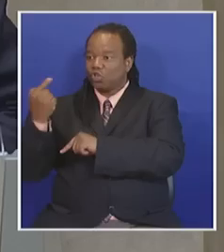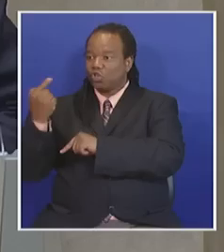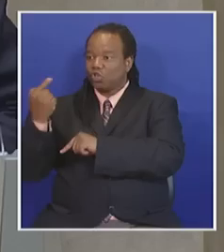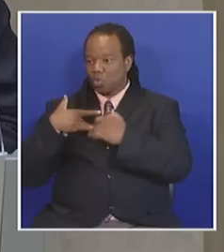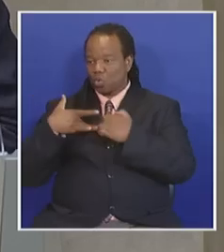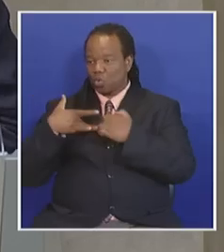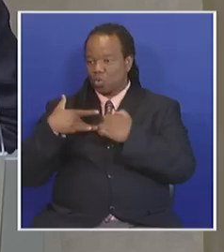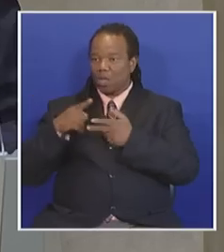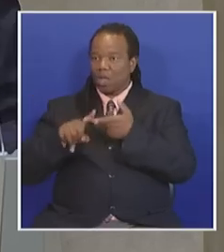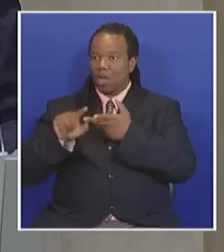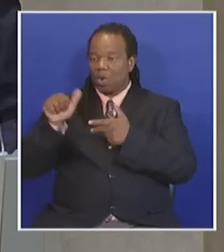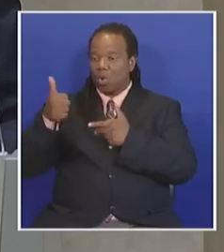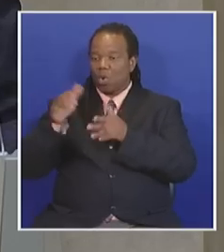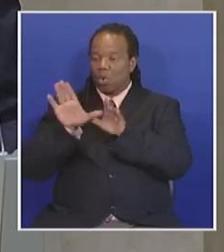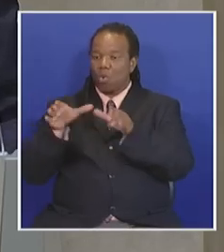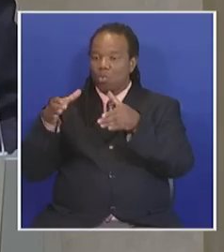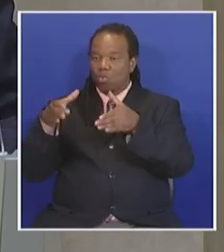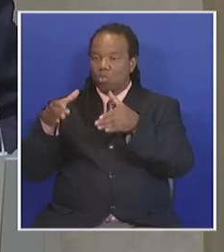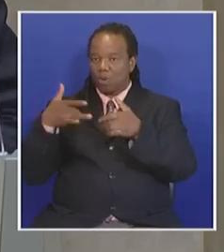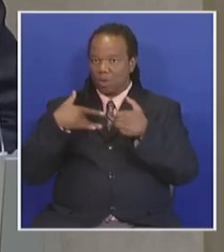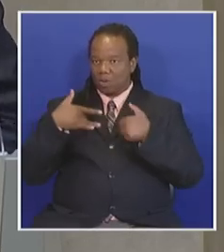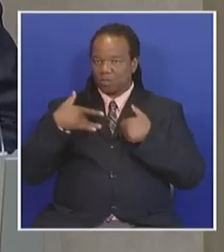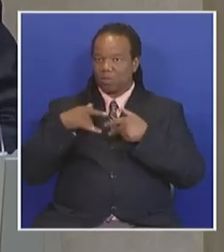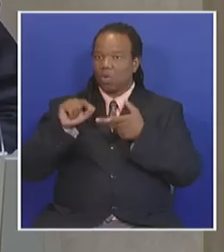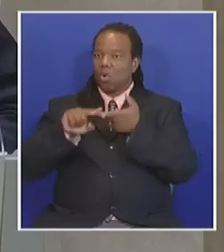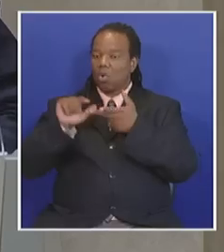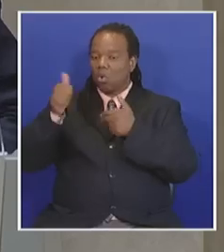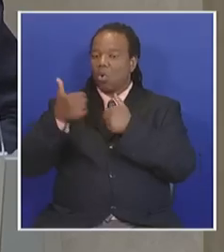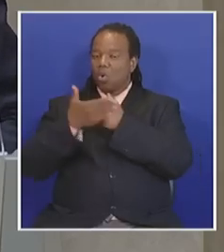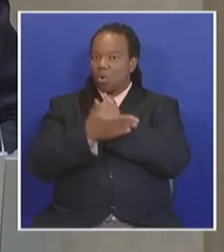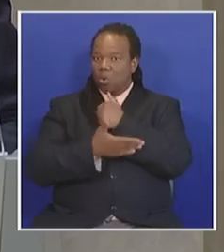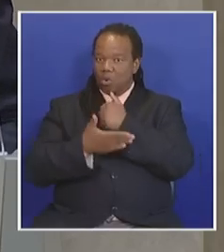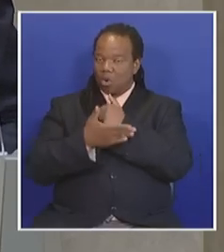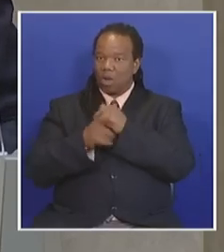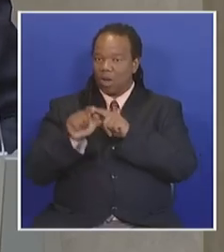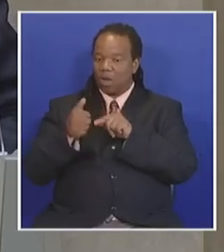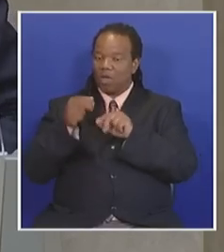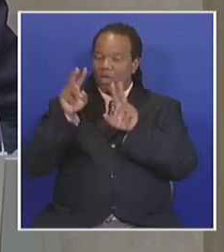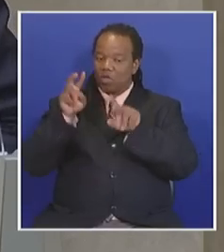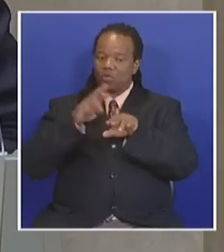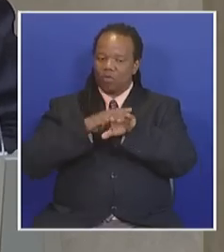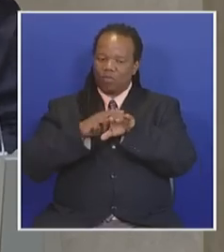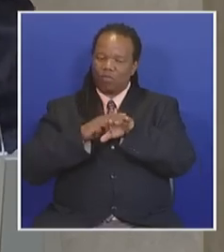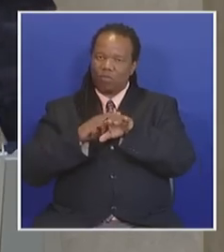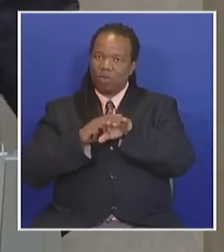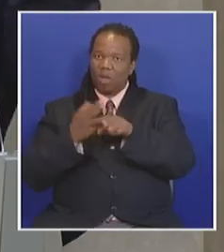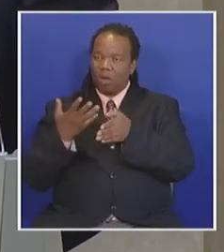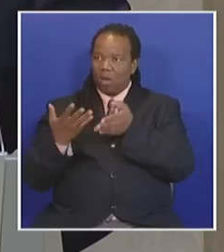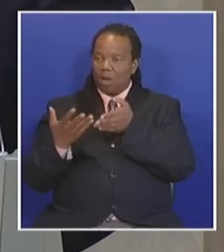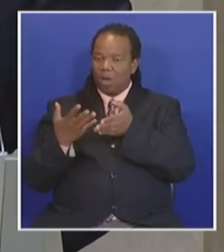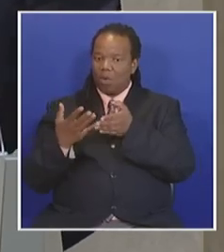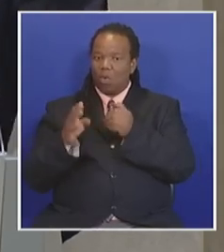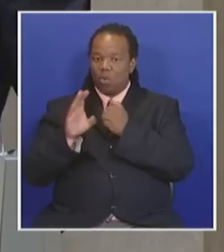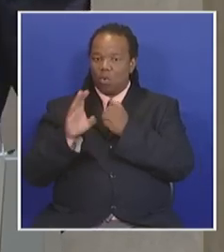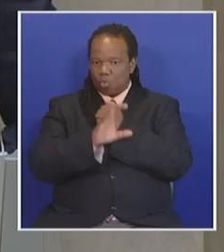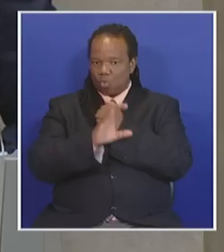encountering racism and racial discrimination are more effectively addressed through the constitutional and legislative